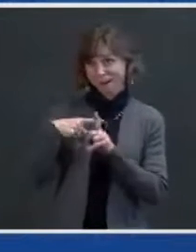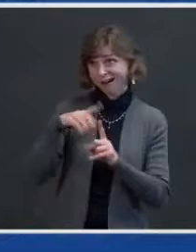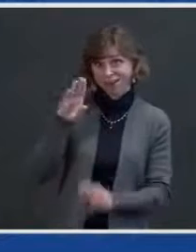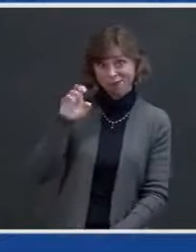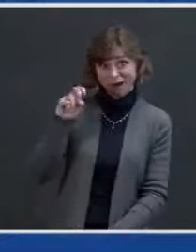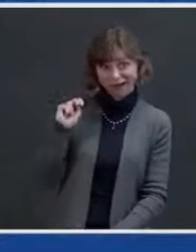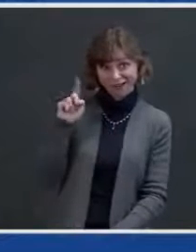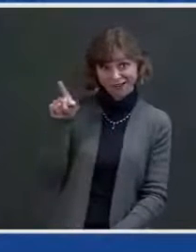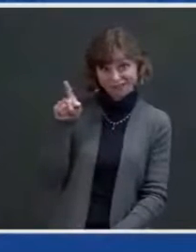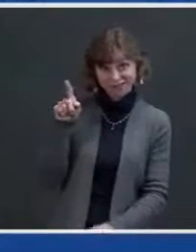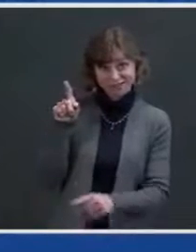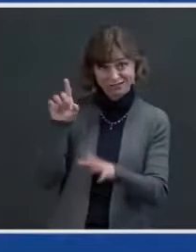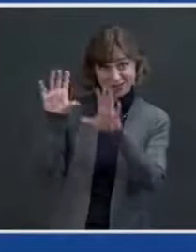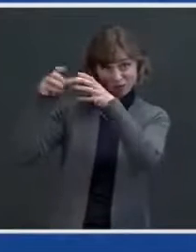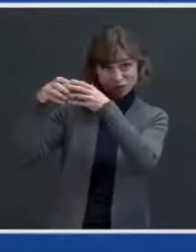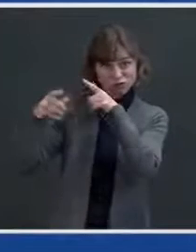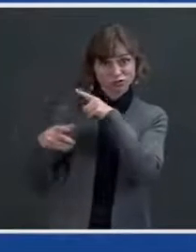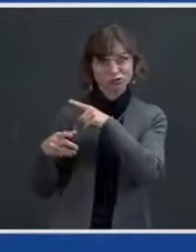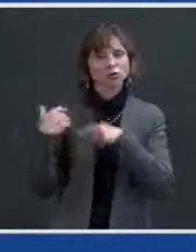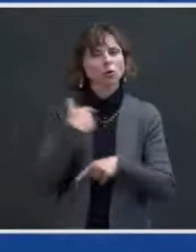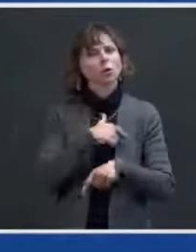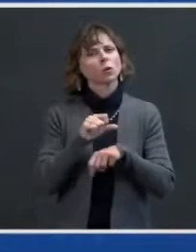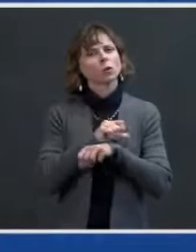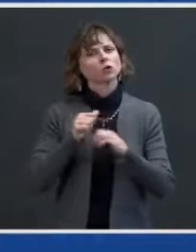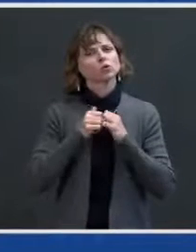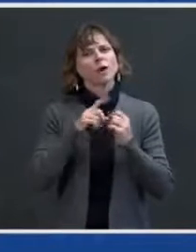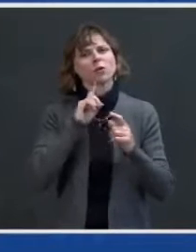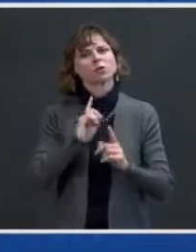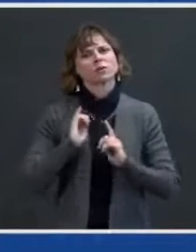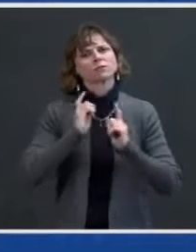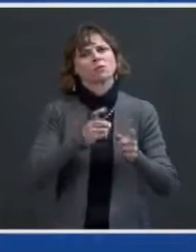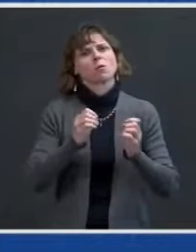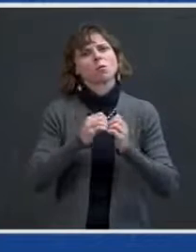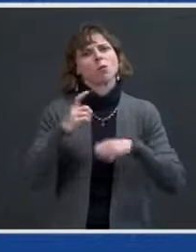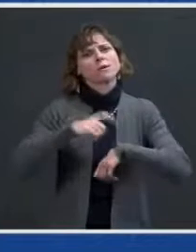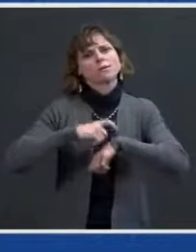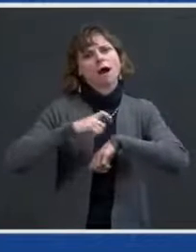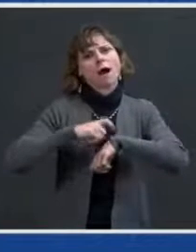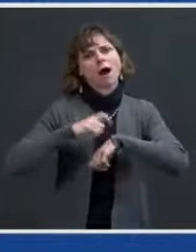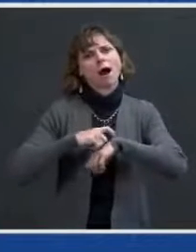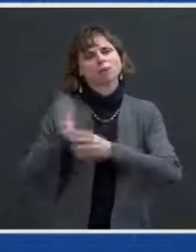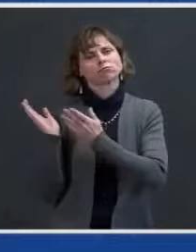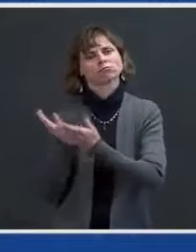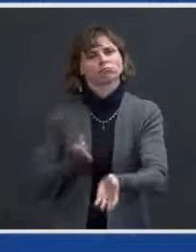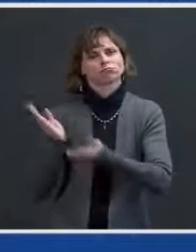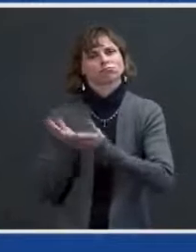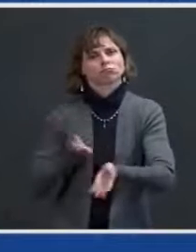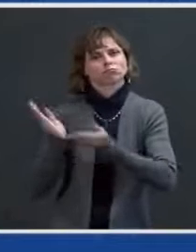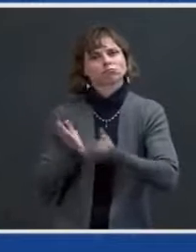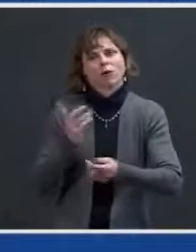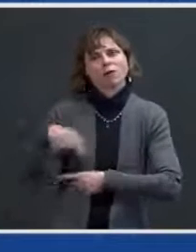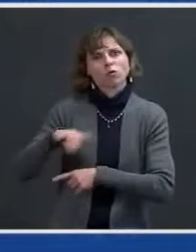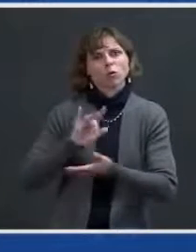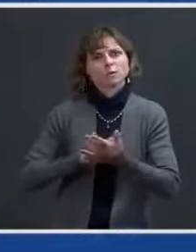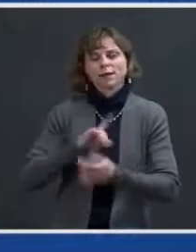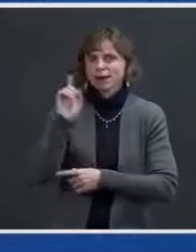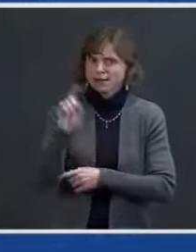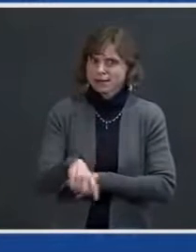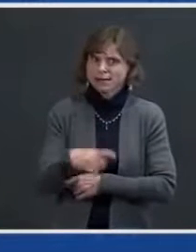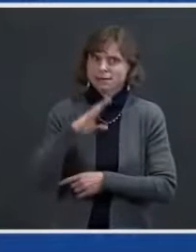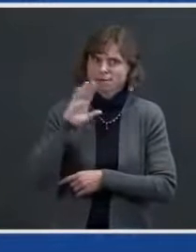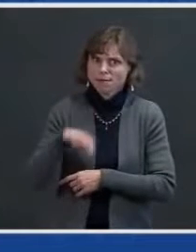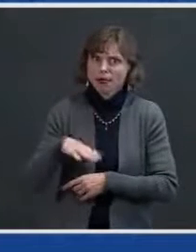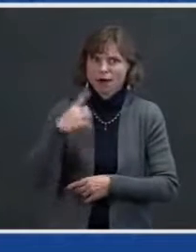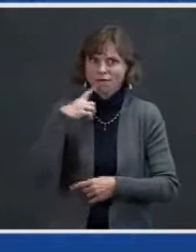administration, we will work together to enable more timely delivery of much-needed medicines and vaccines for the